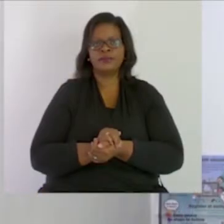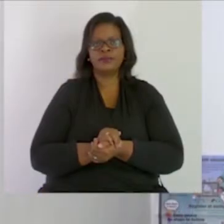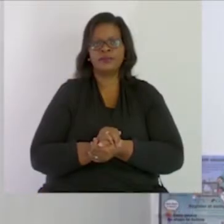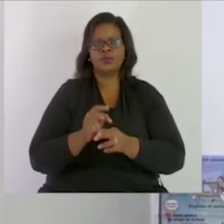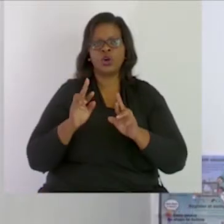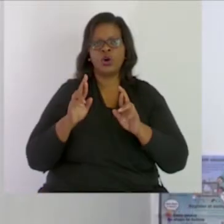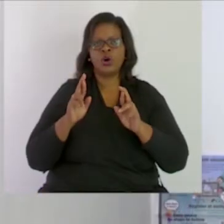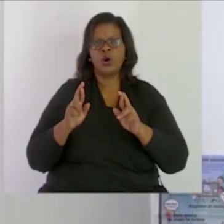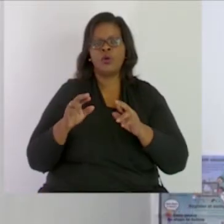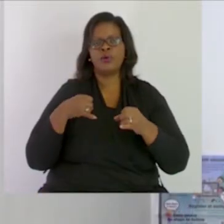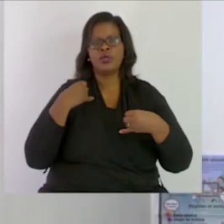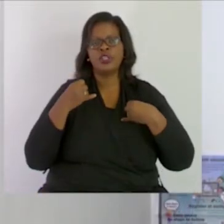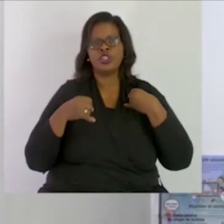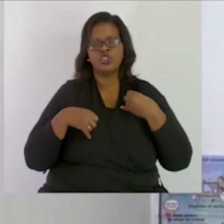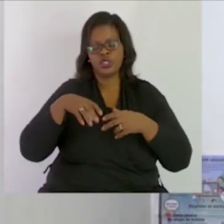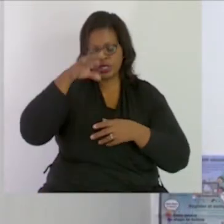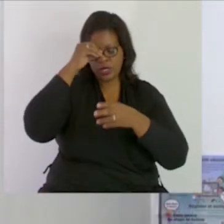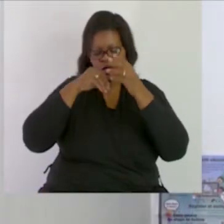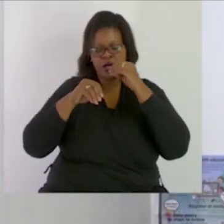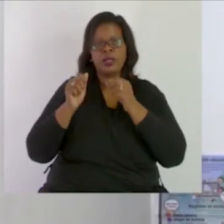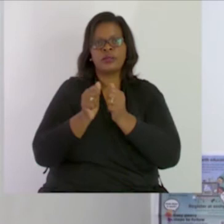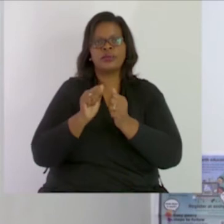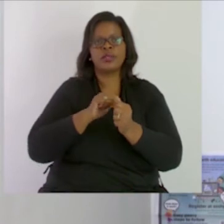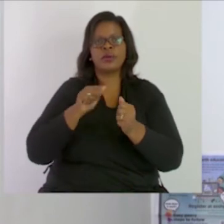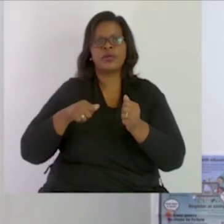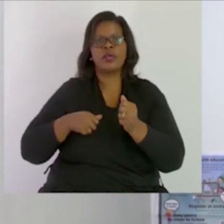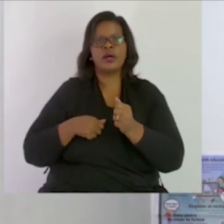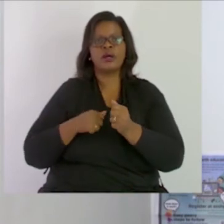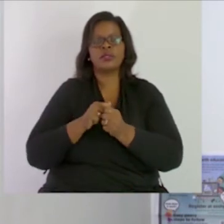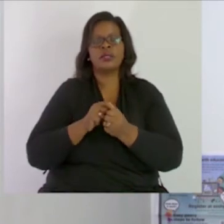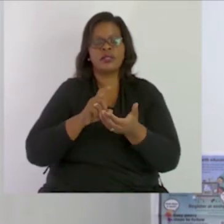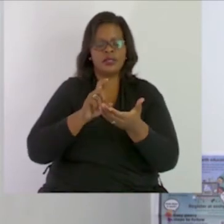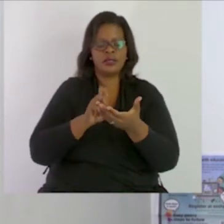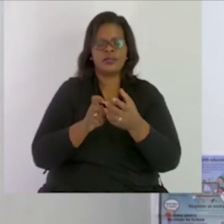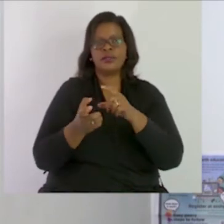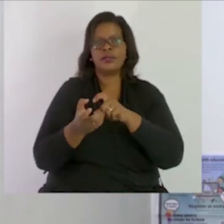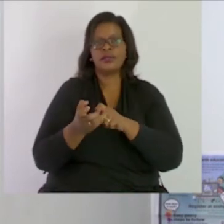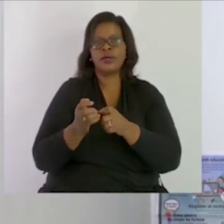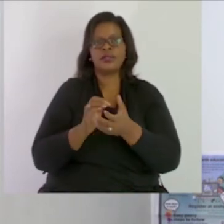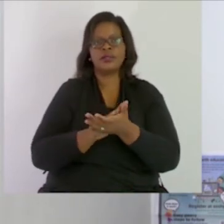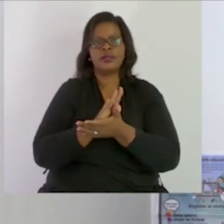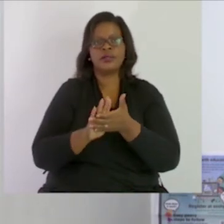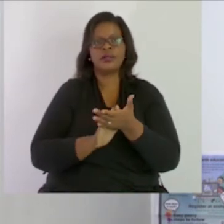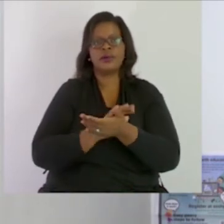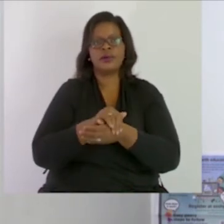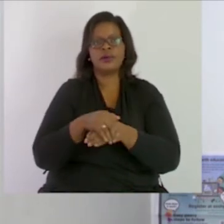I hope you enjoyed today's lesson. Let us now sanitize our hands.